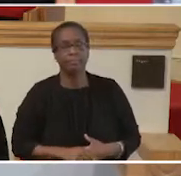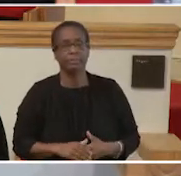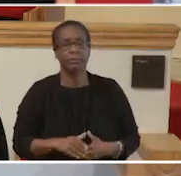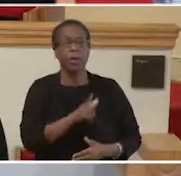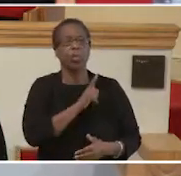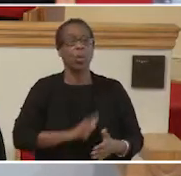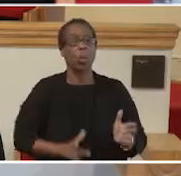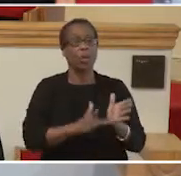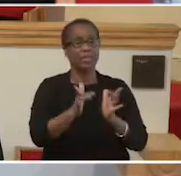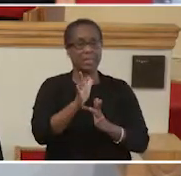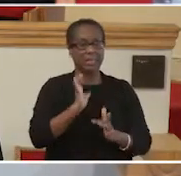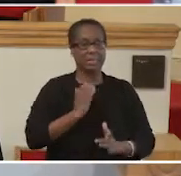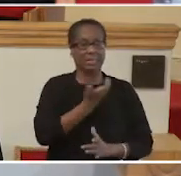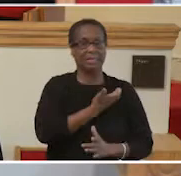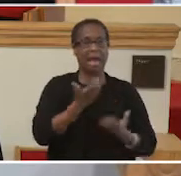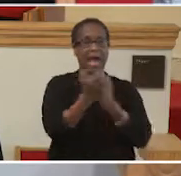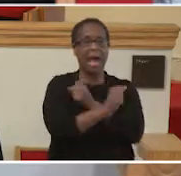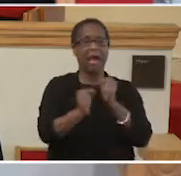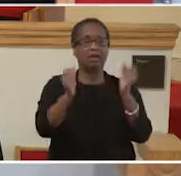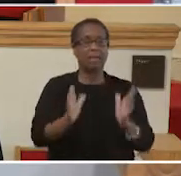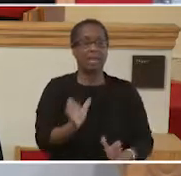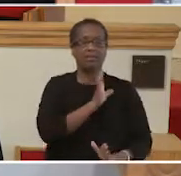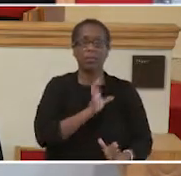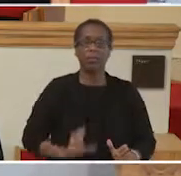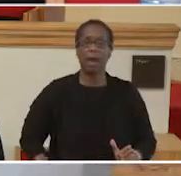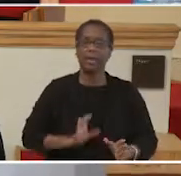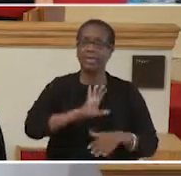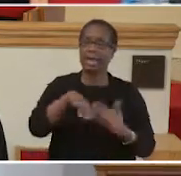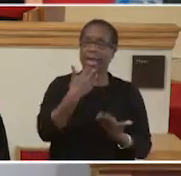Savior Christ. Amen.